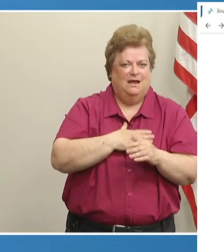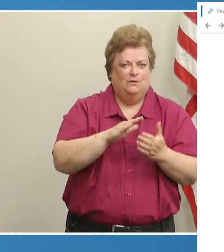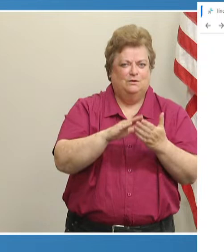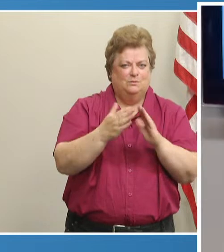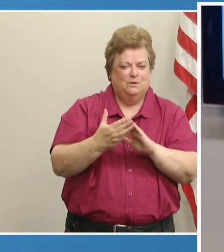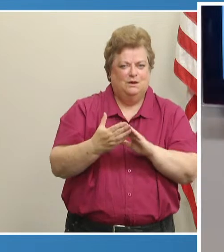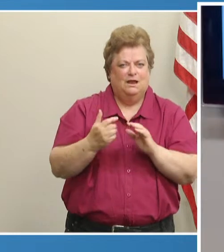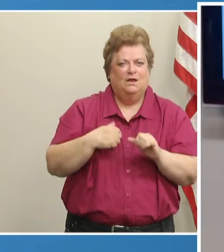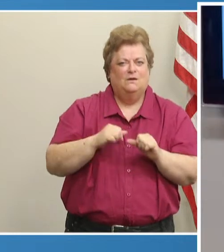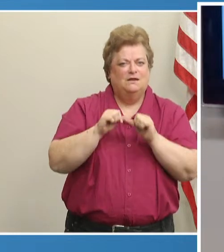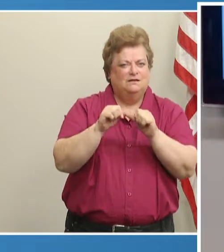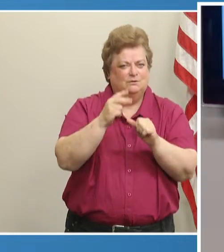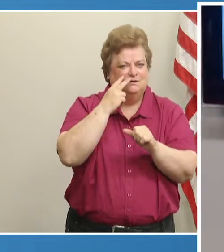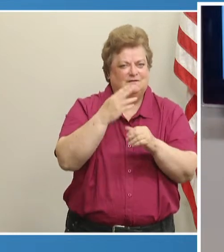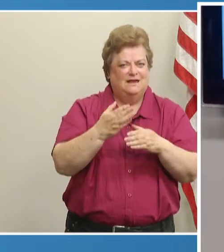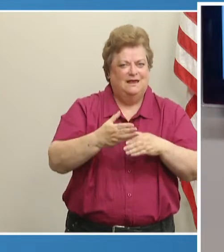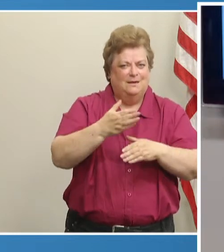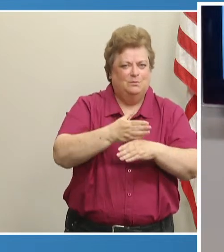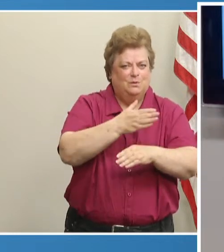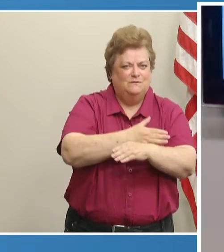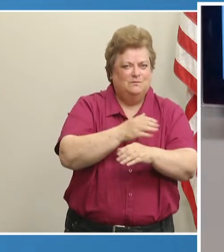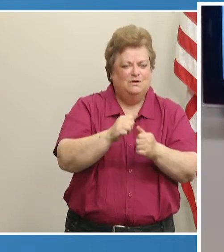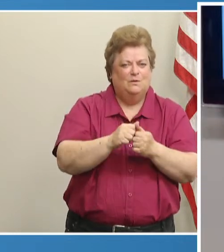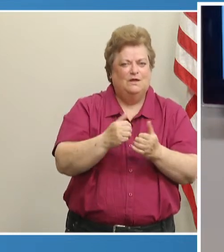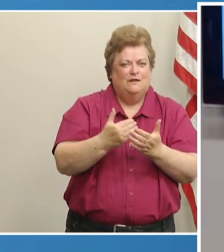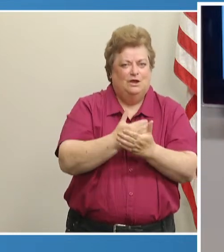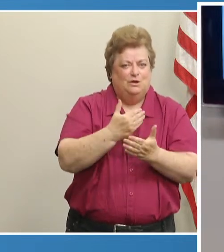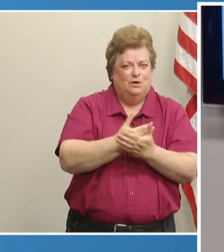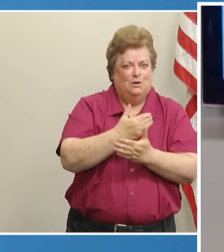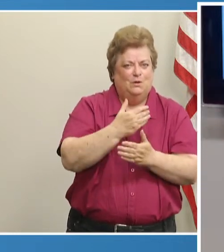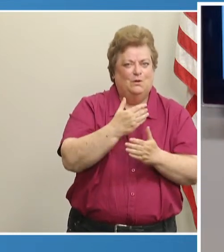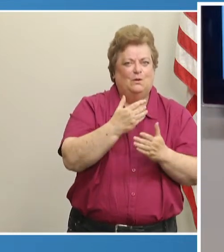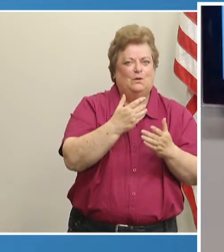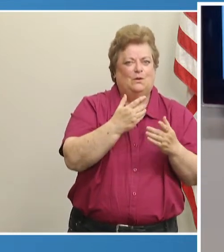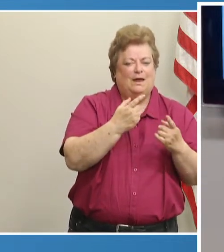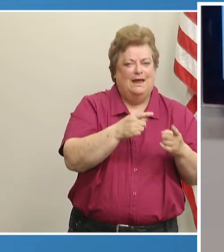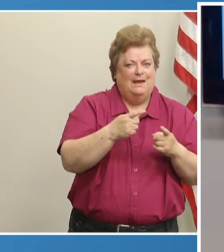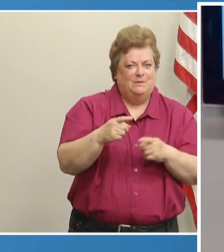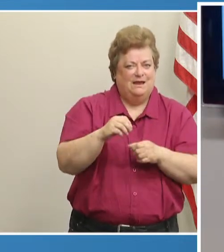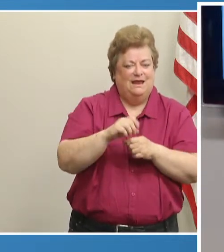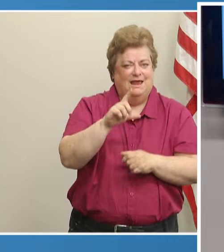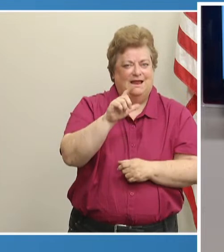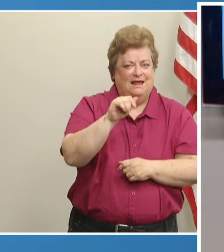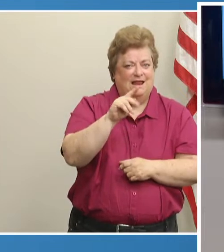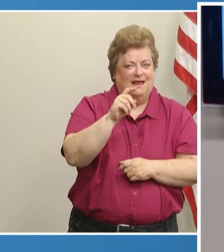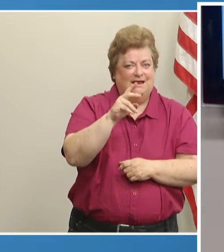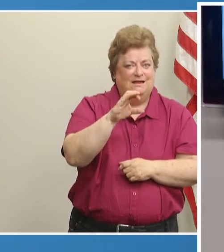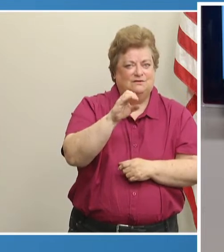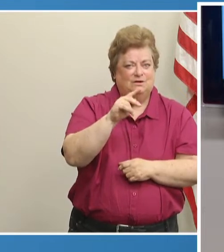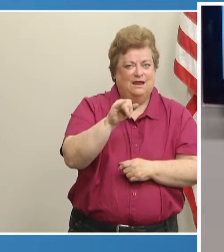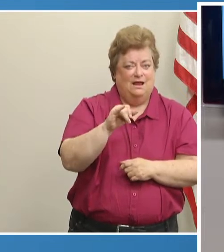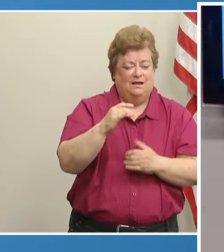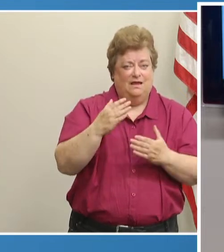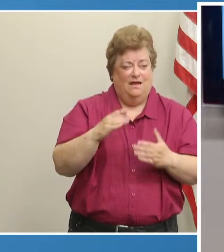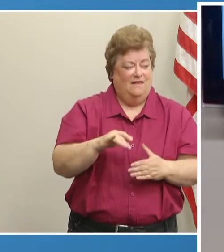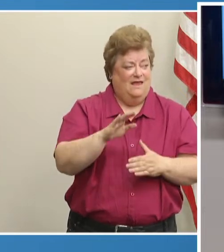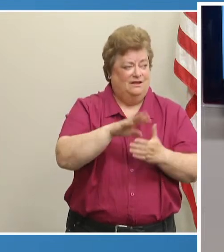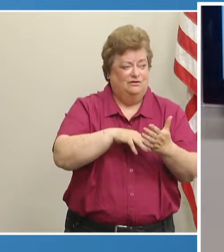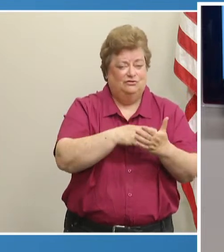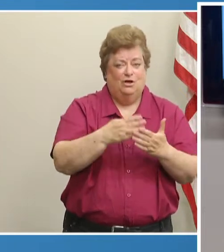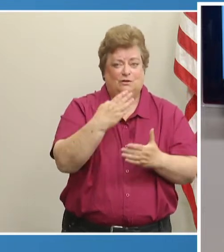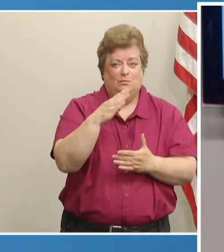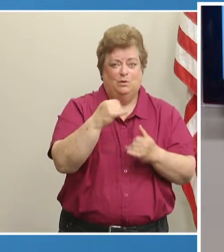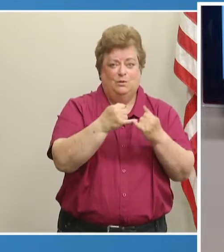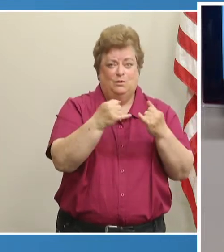We continue to see improvement in the number of new weekly cases of in Lancaster County. On this chart, the blue